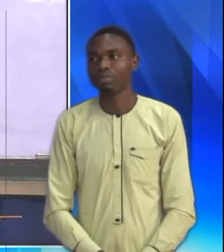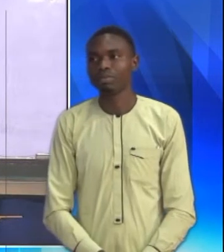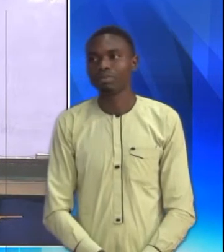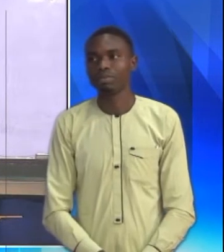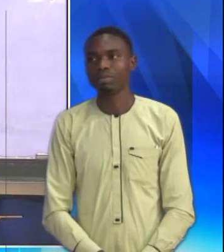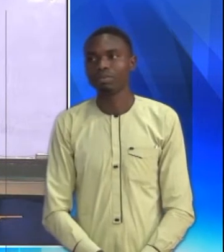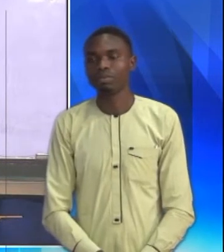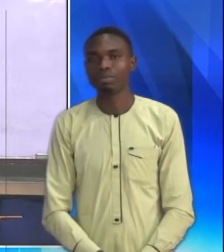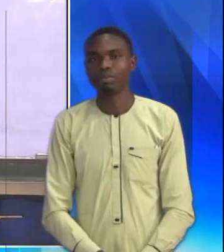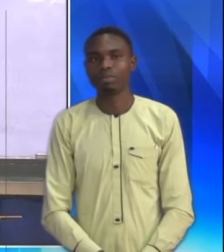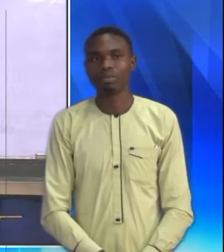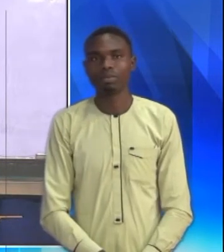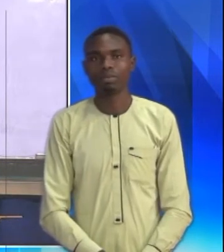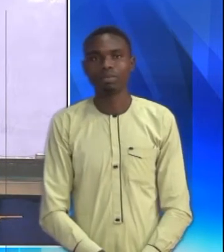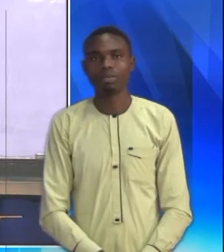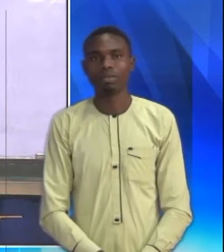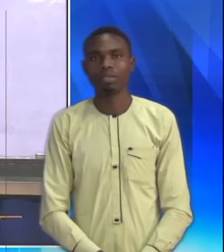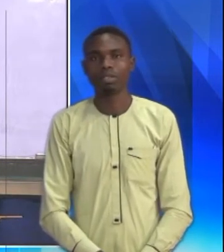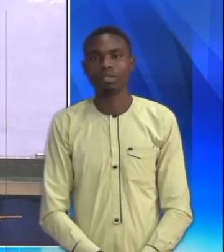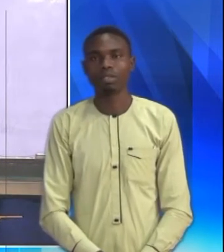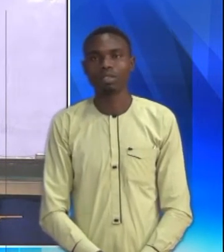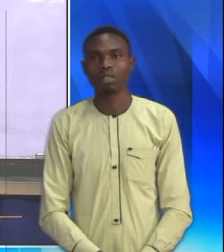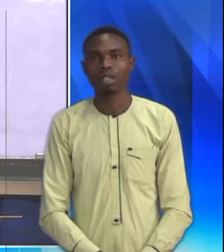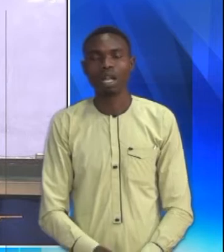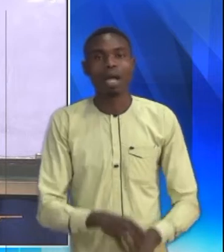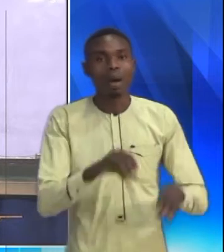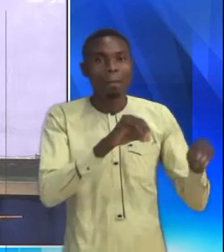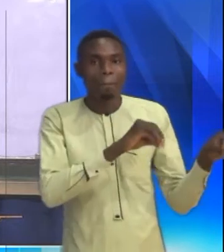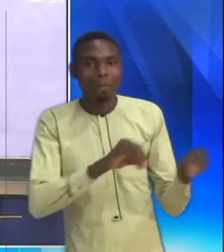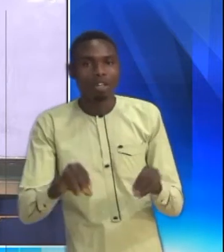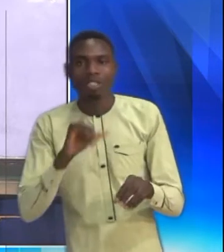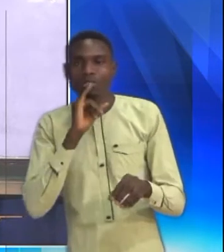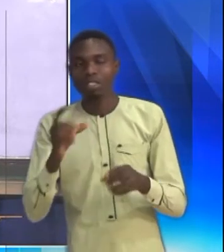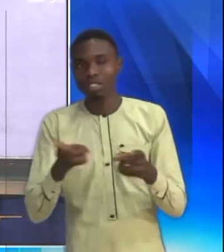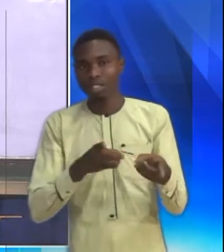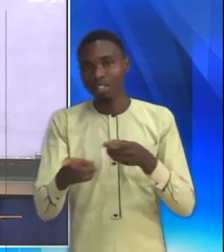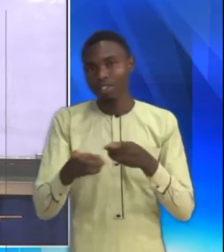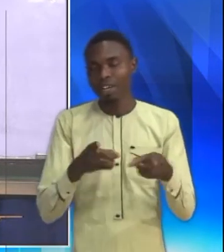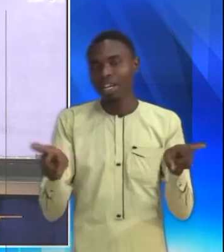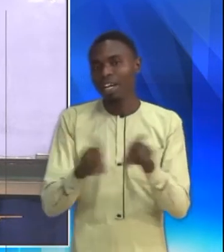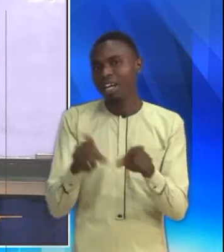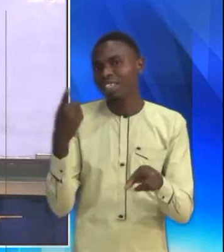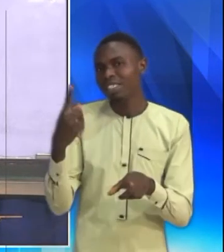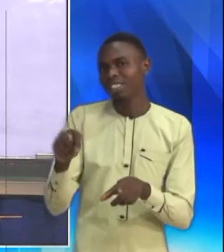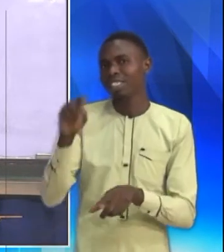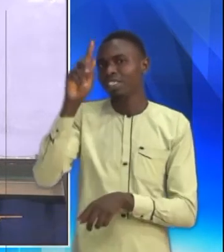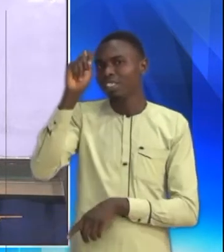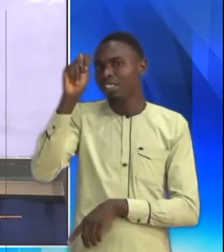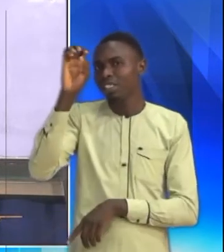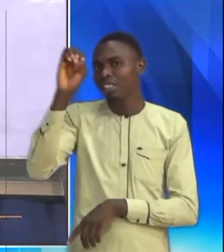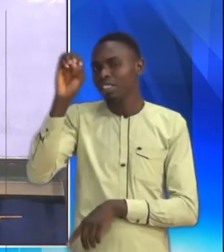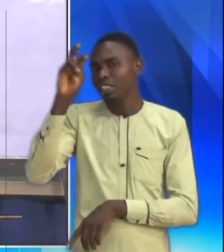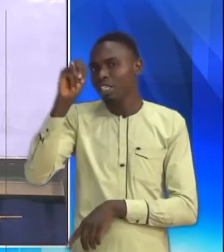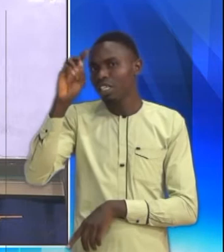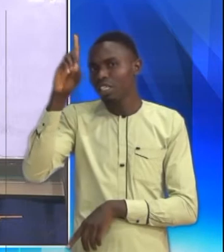Motion is defined as the tendency of an object to change position